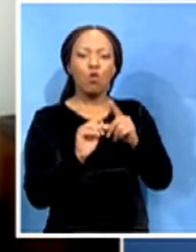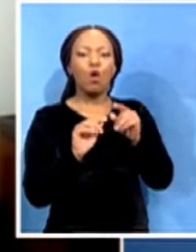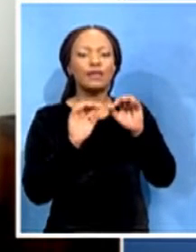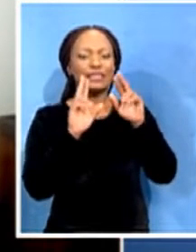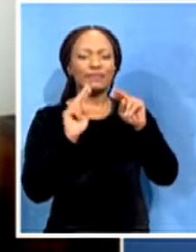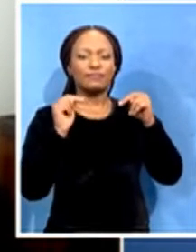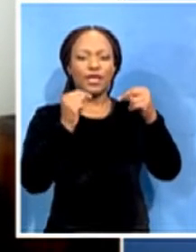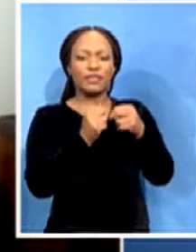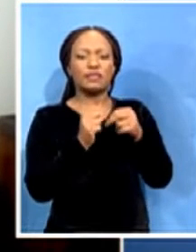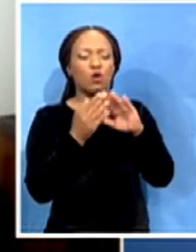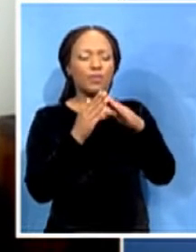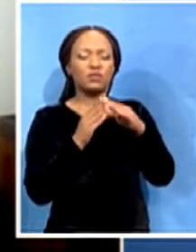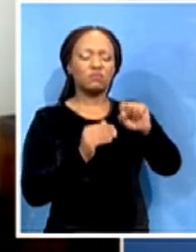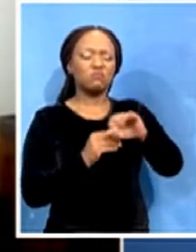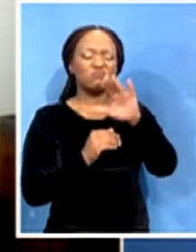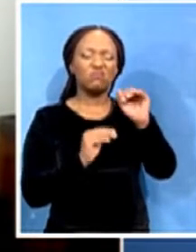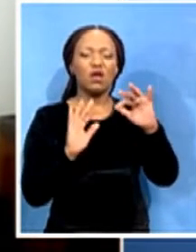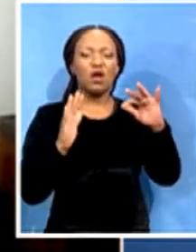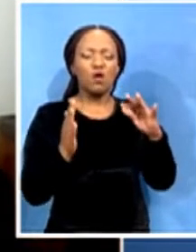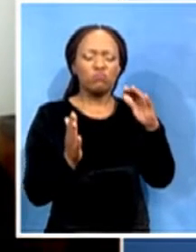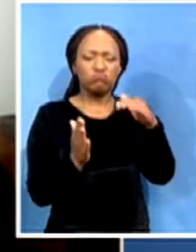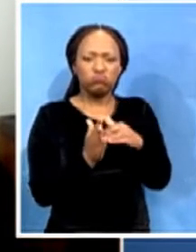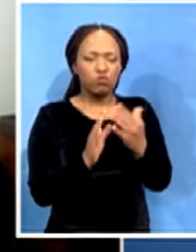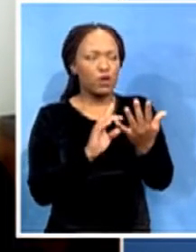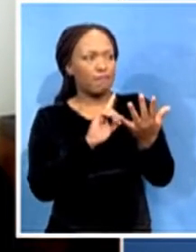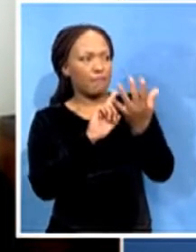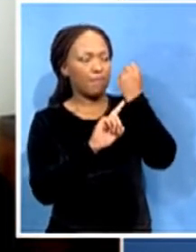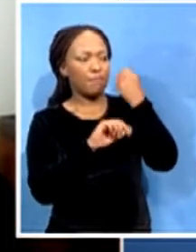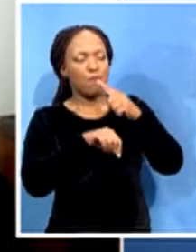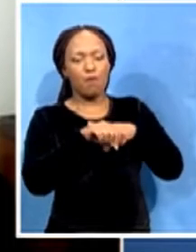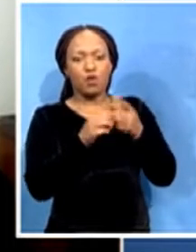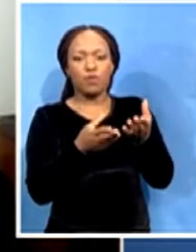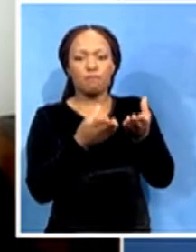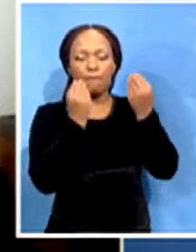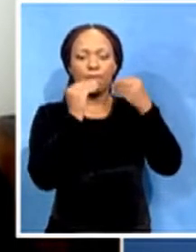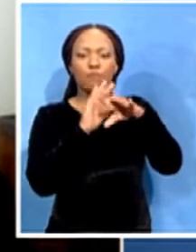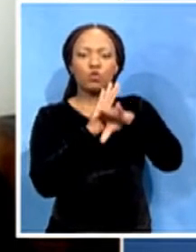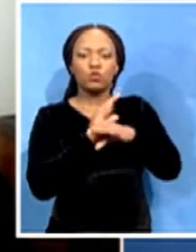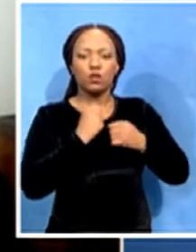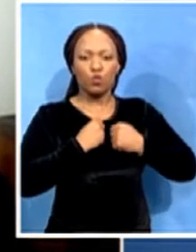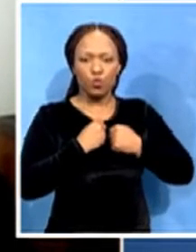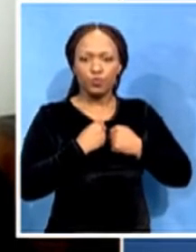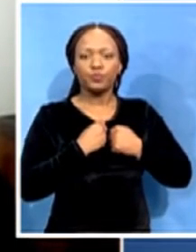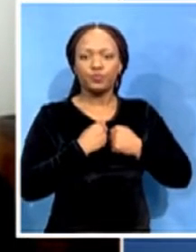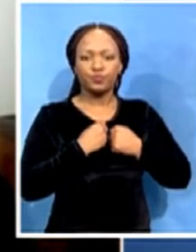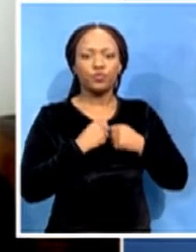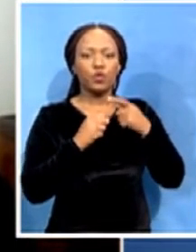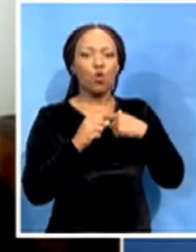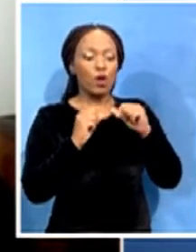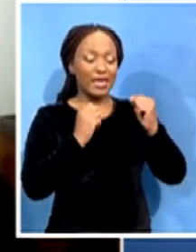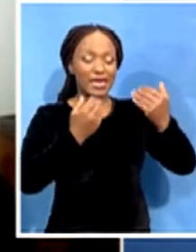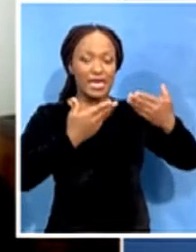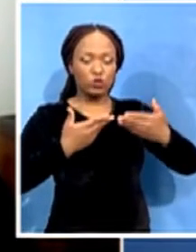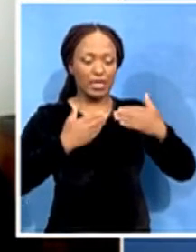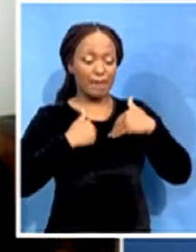that moment when we got our Constitution. And I think that the preamble to the Constitution is both, you know,